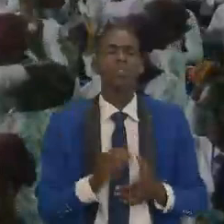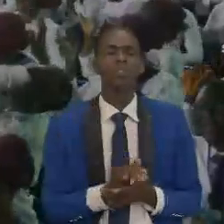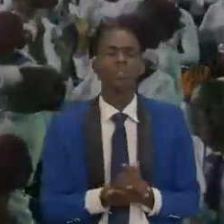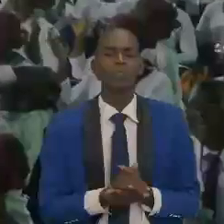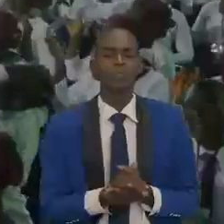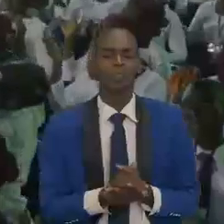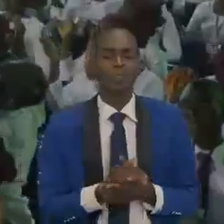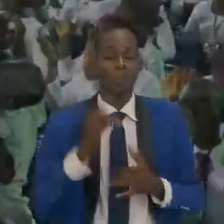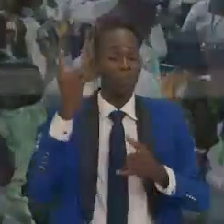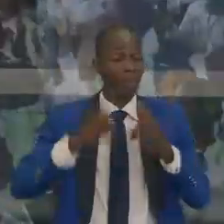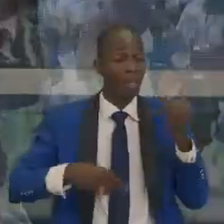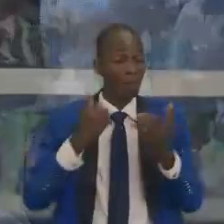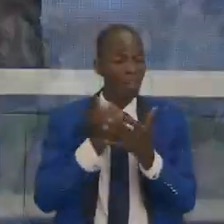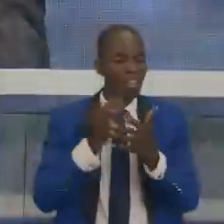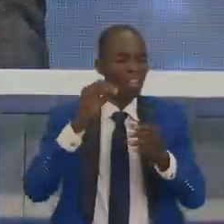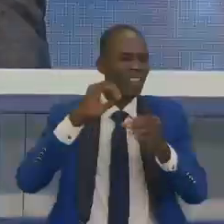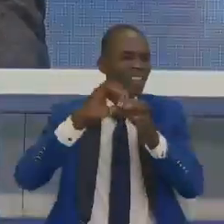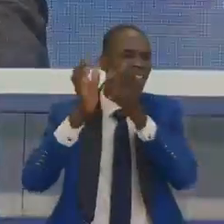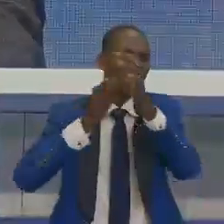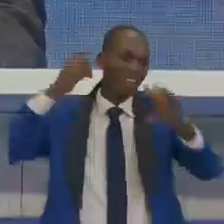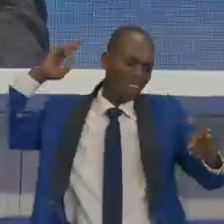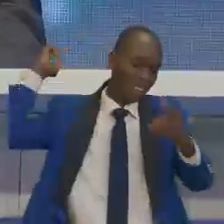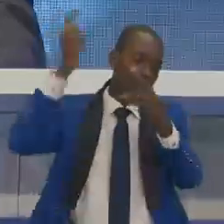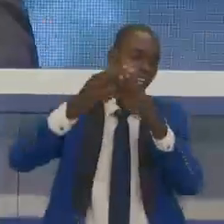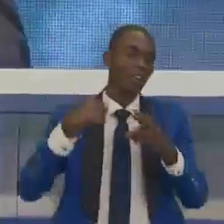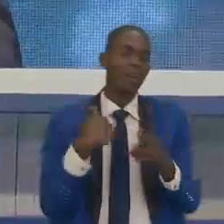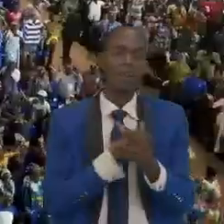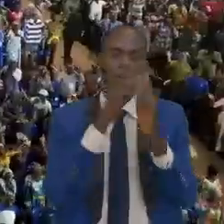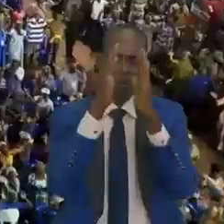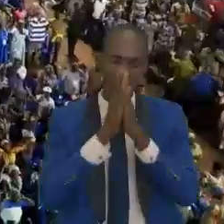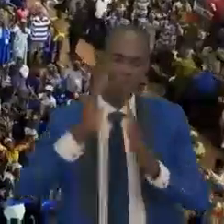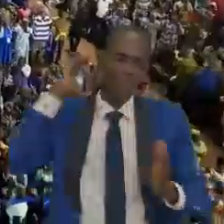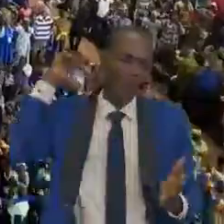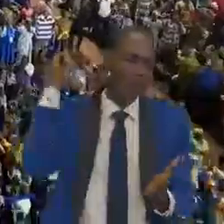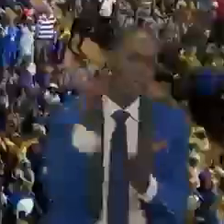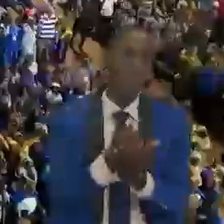In Jesus' name we pray.